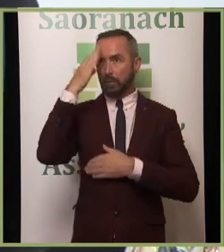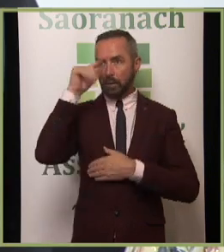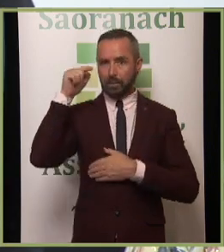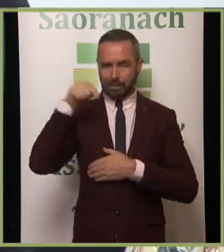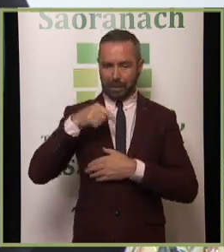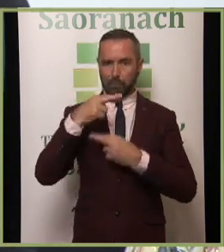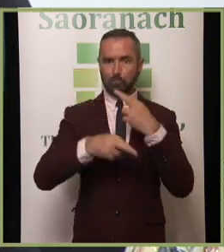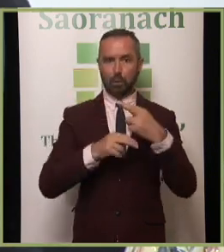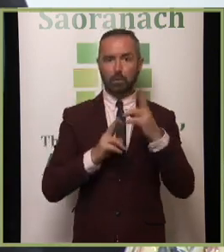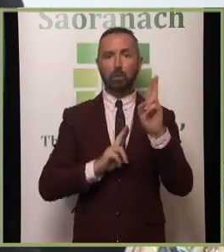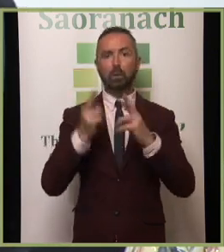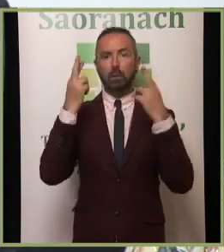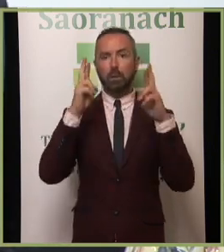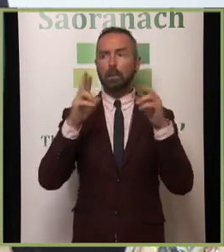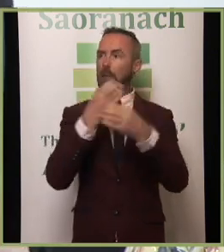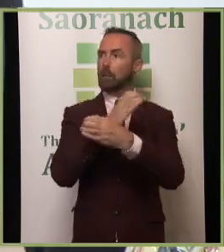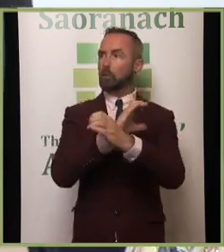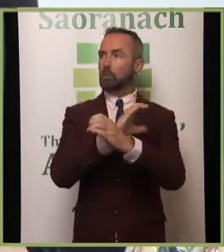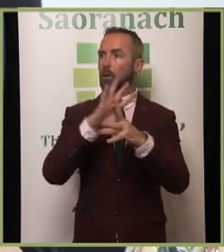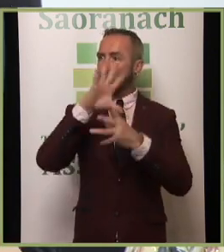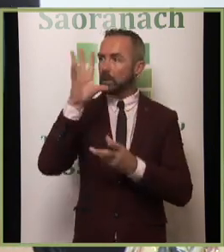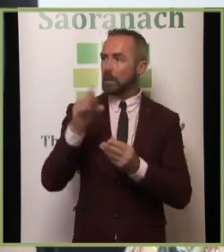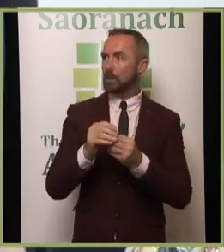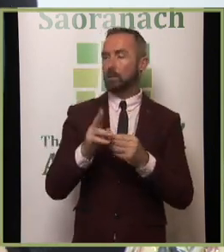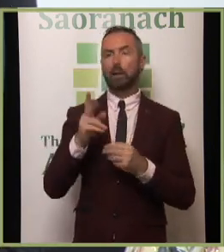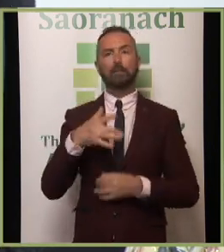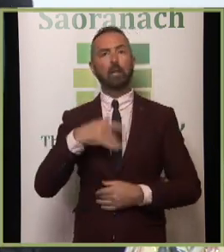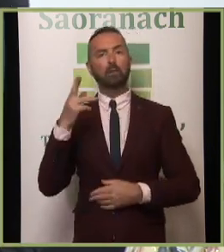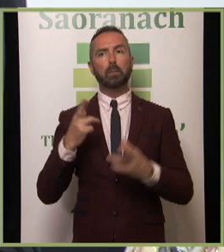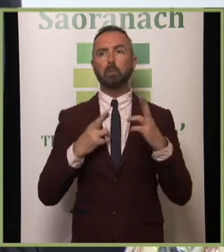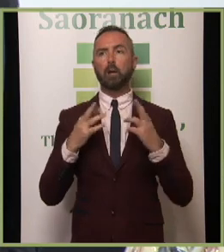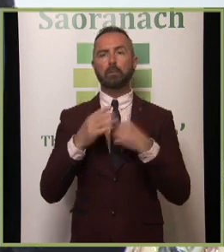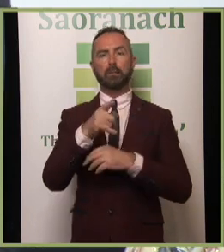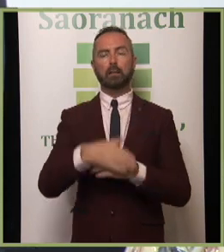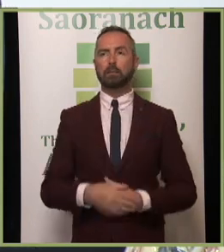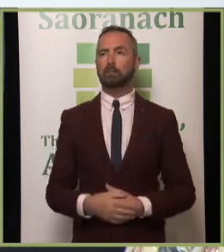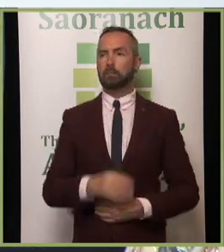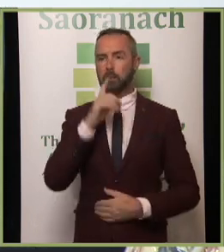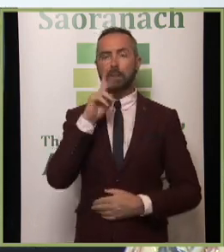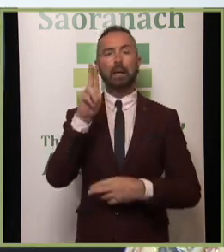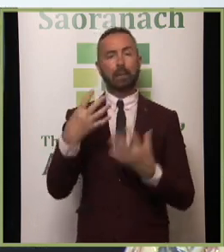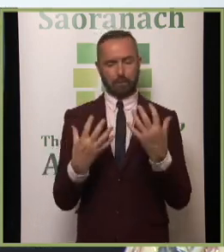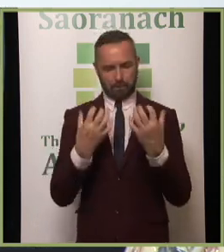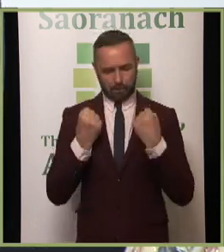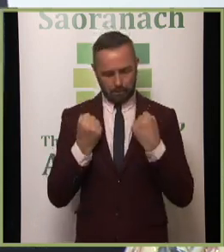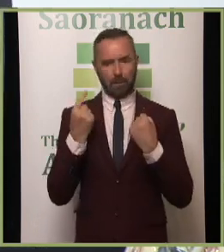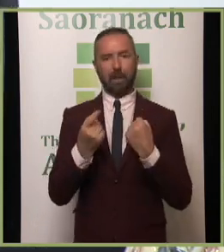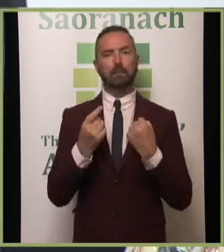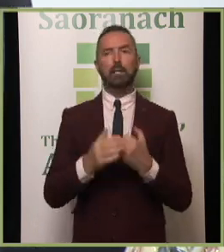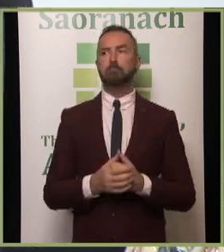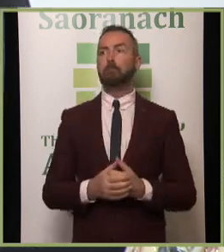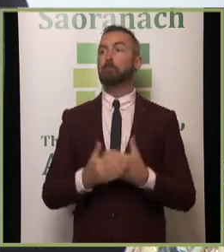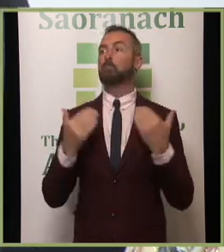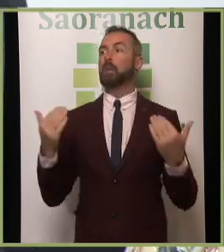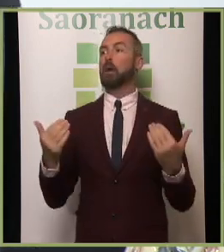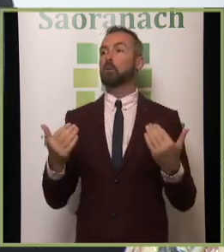should be representative of the country as a whole. And I think we can stand over what we have done so far. Now, I'm putting this to you, and I don't want